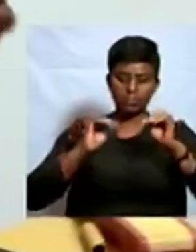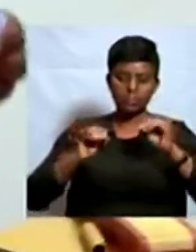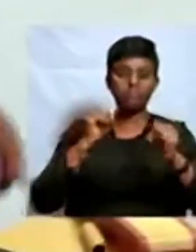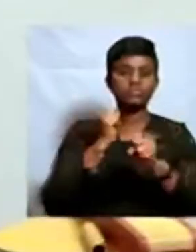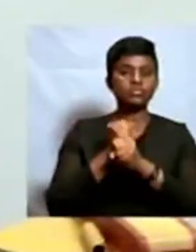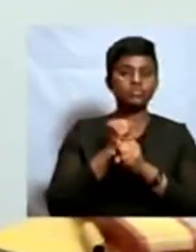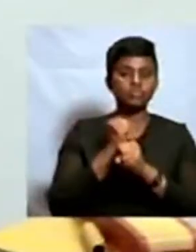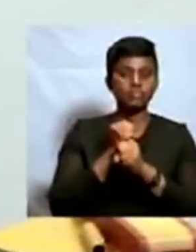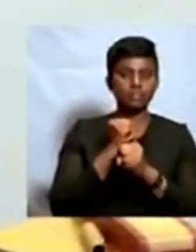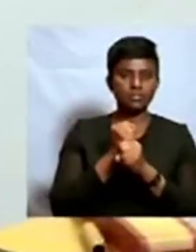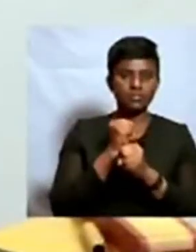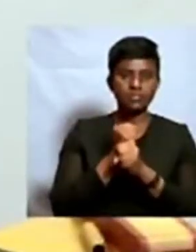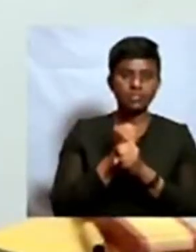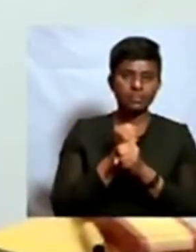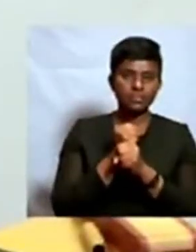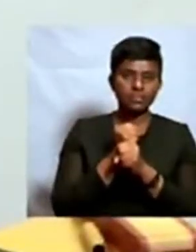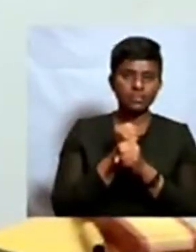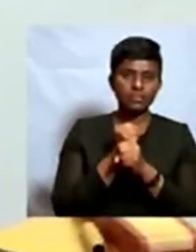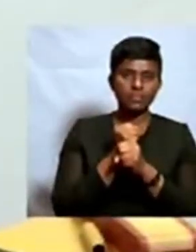operations